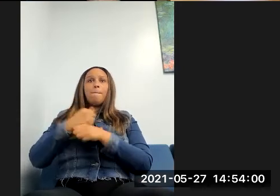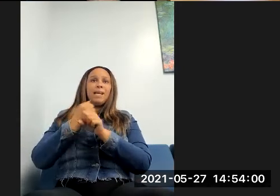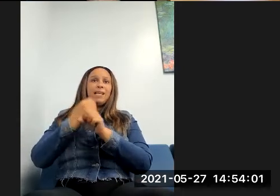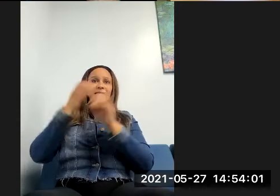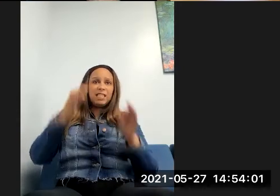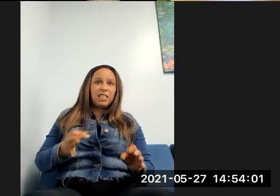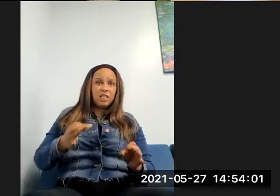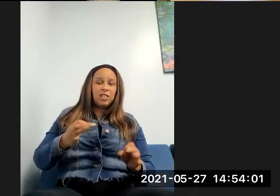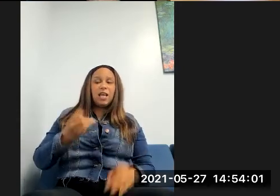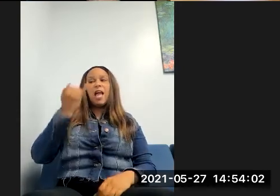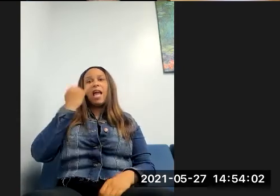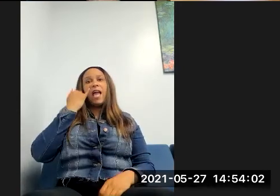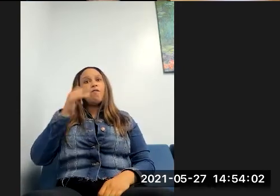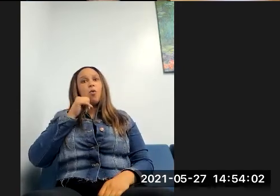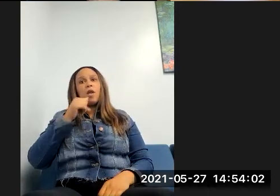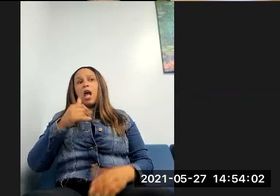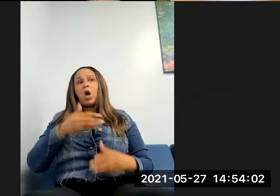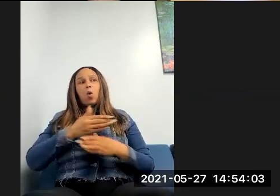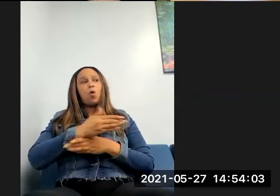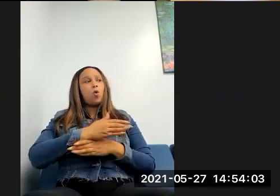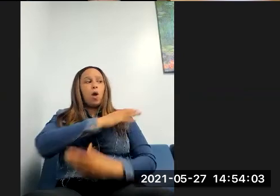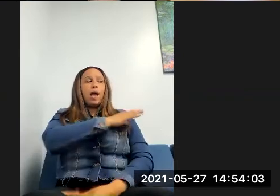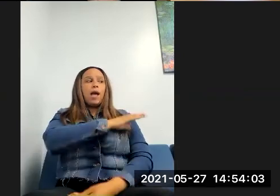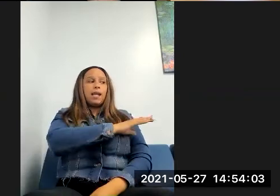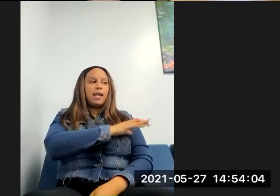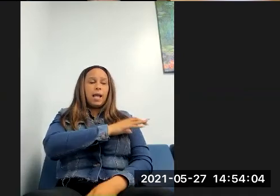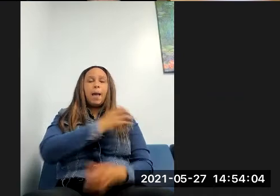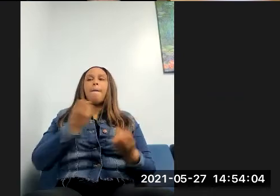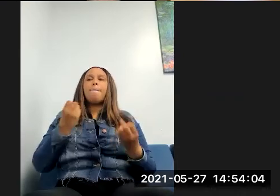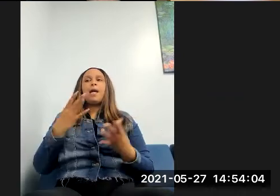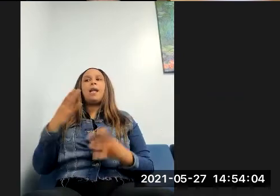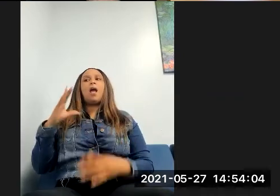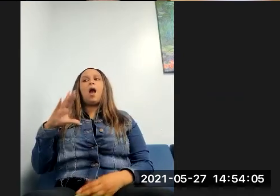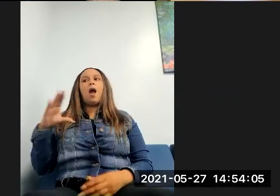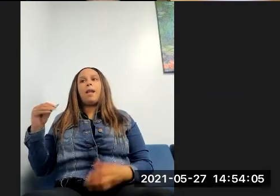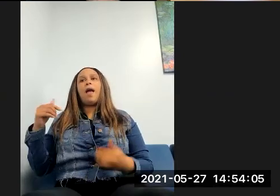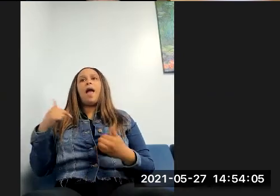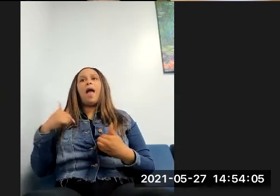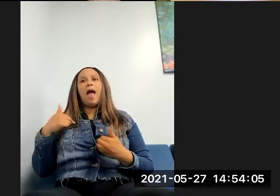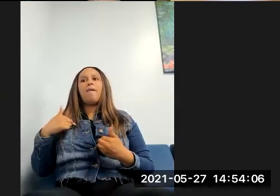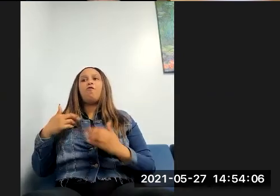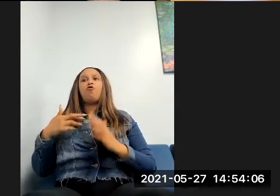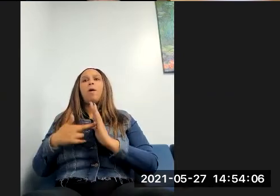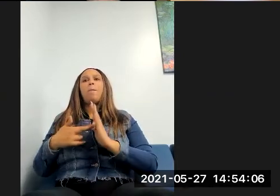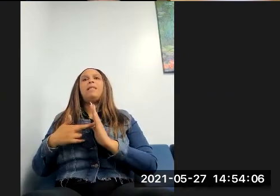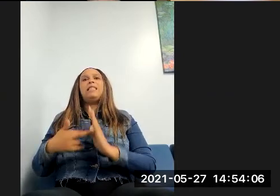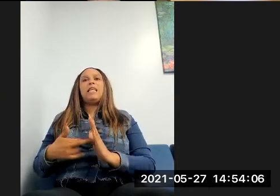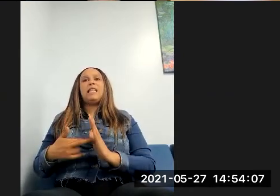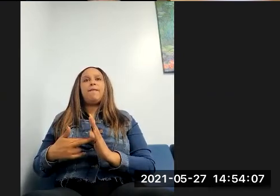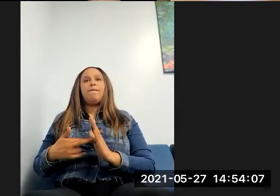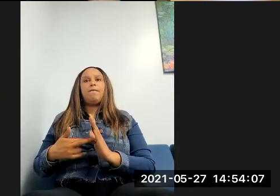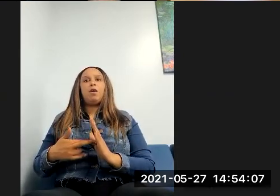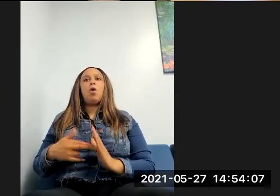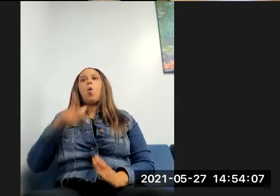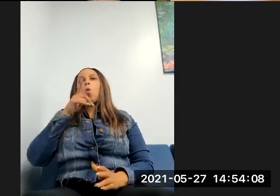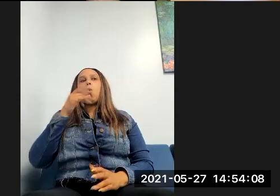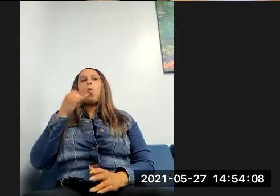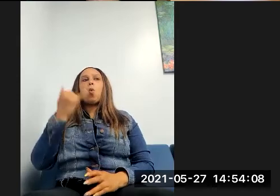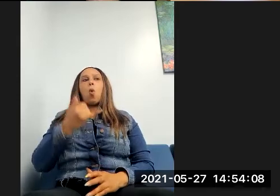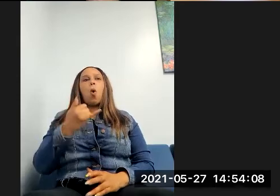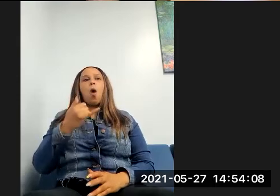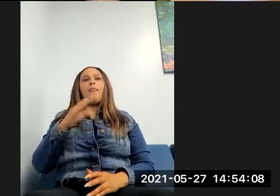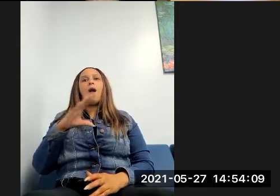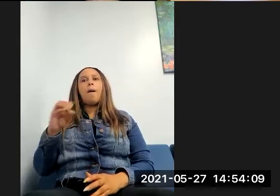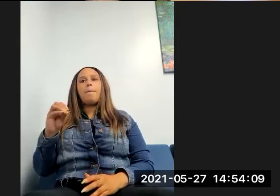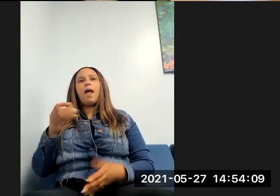a clinic, many companies have manufacturers representatives calling the company, asking them